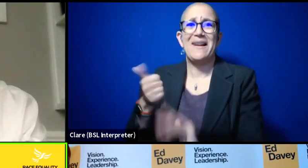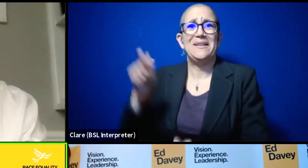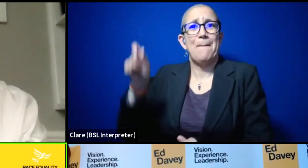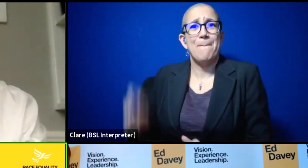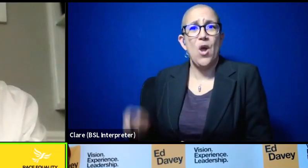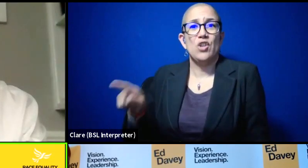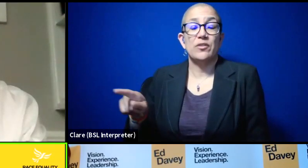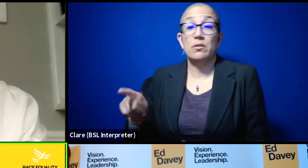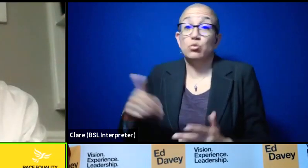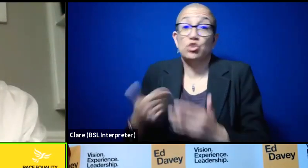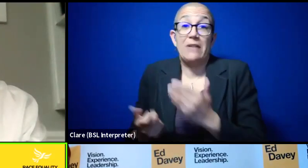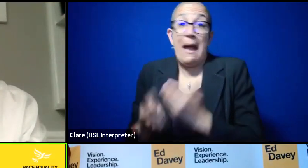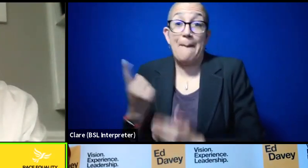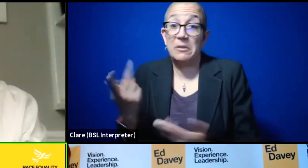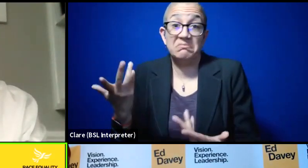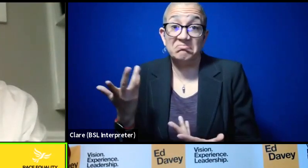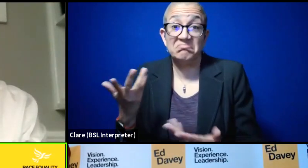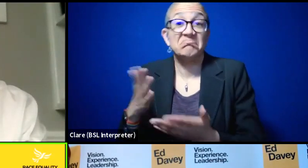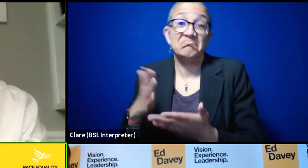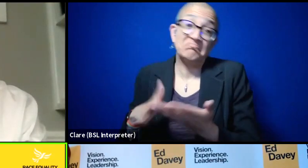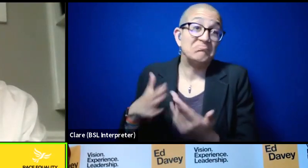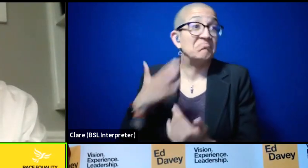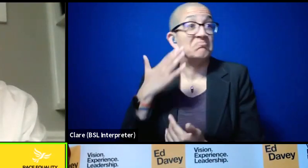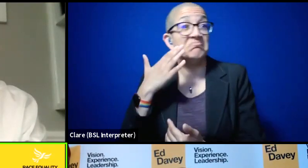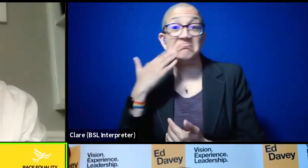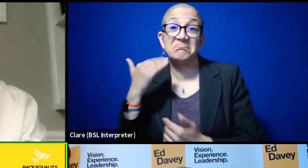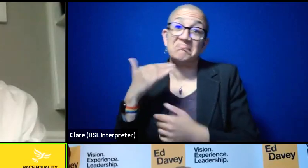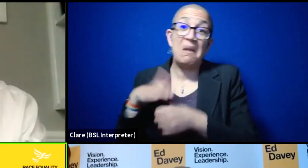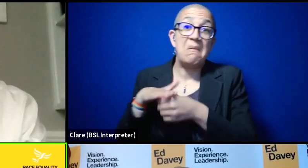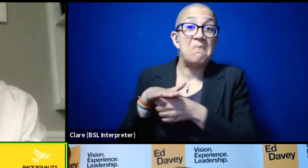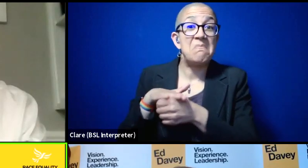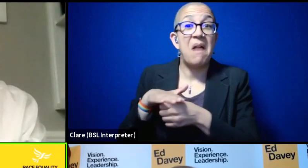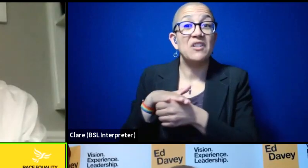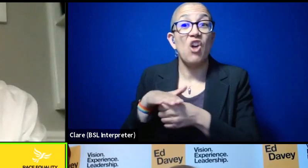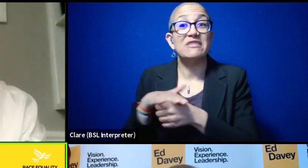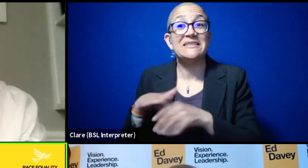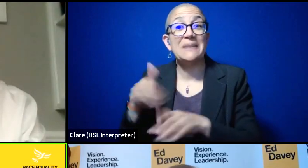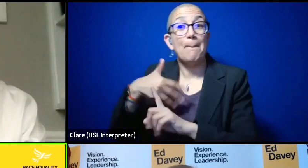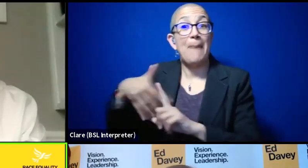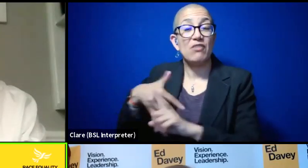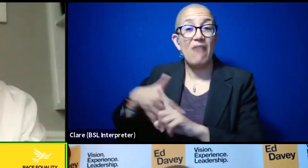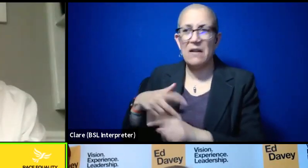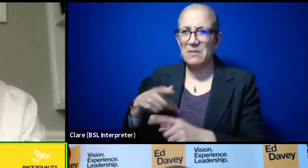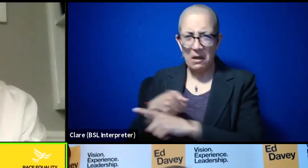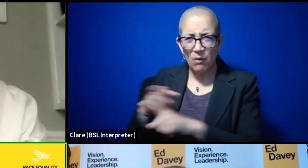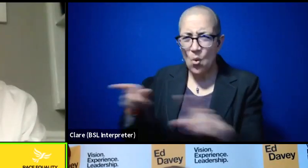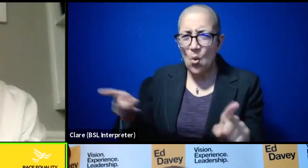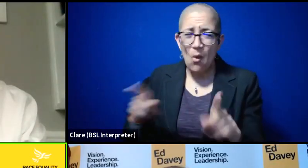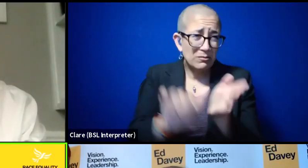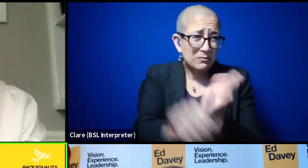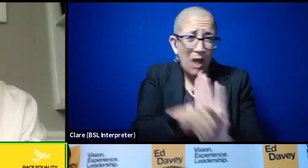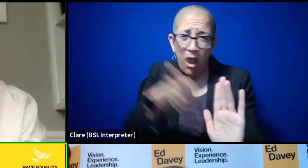by the way, to be from an ethnic minority background. But actually, these are incredibly talented people who we then